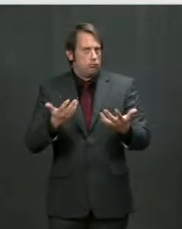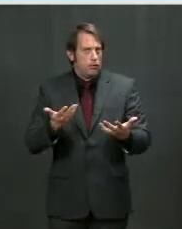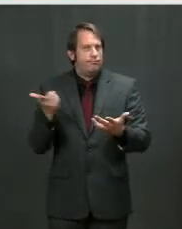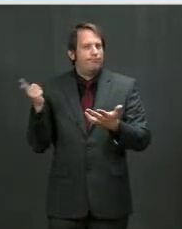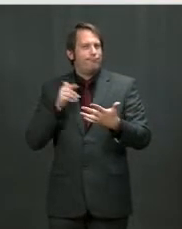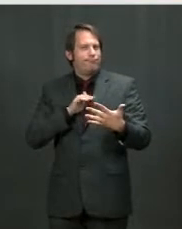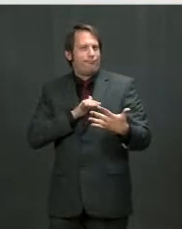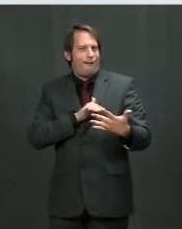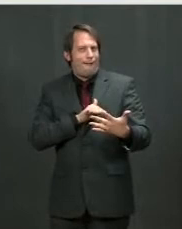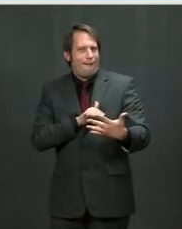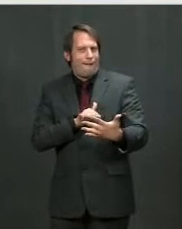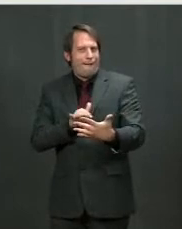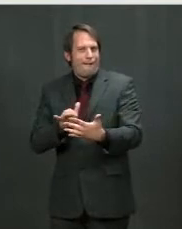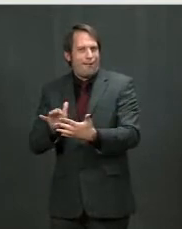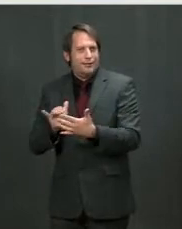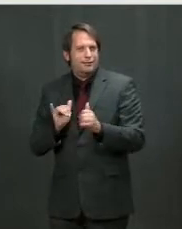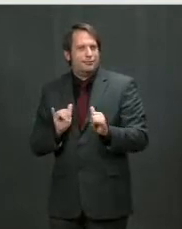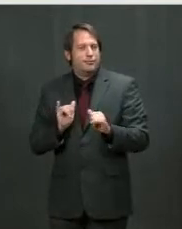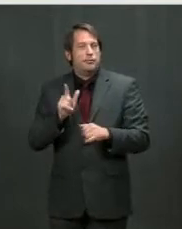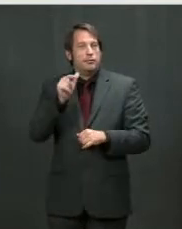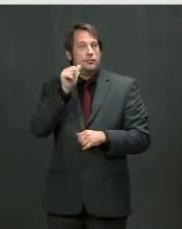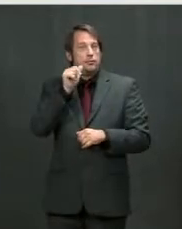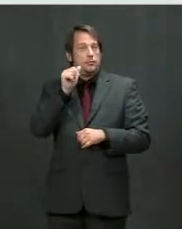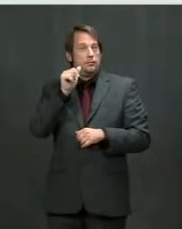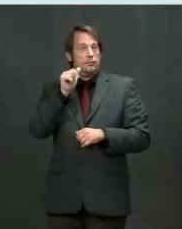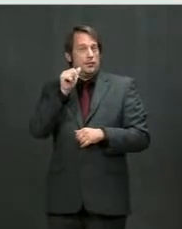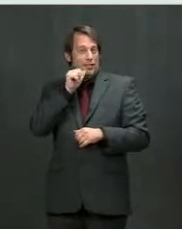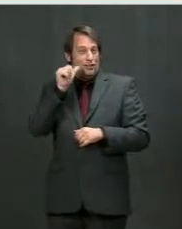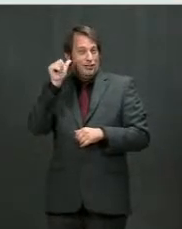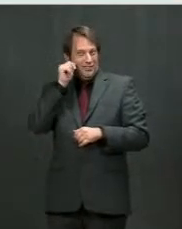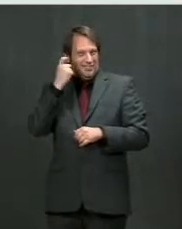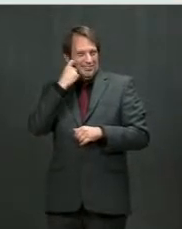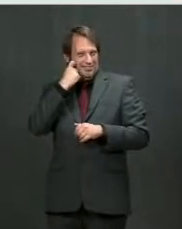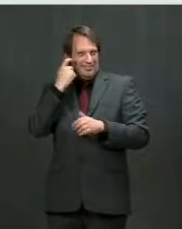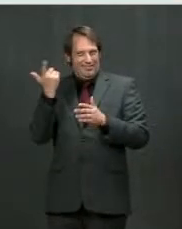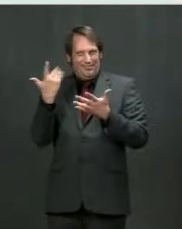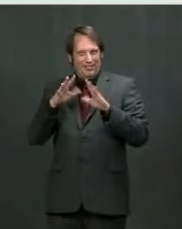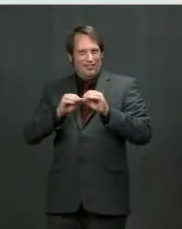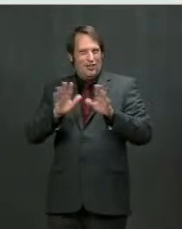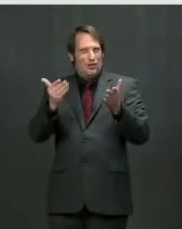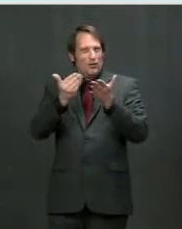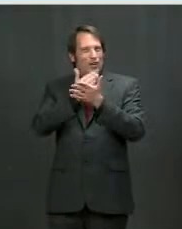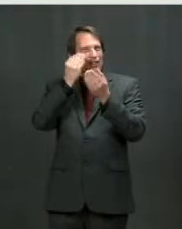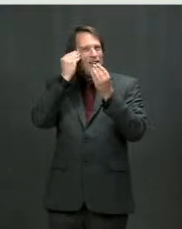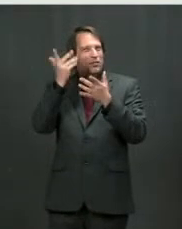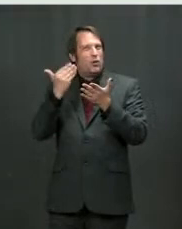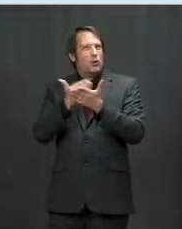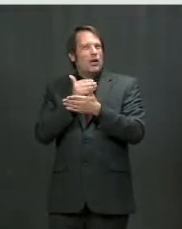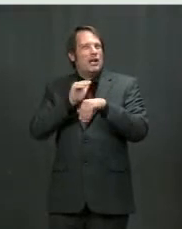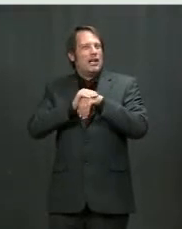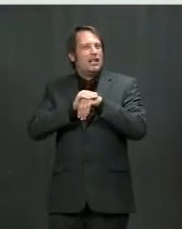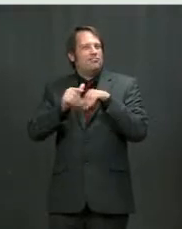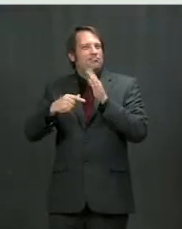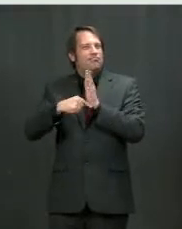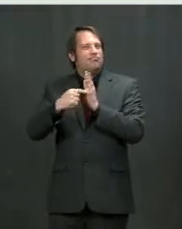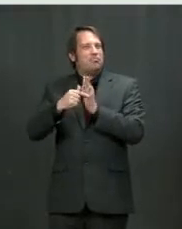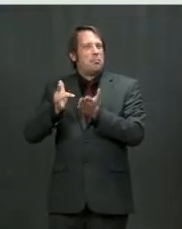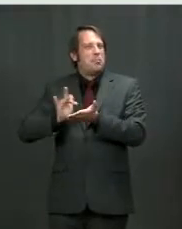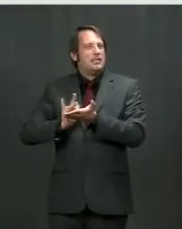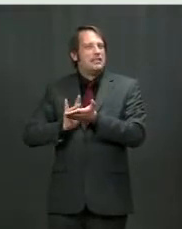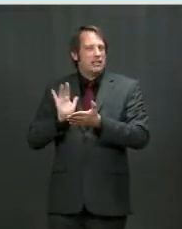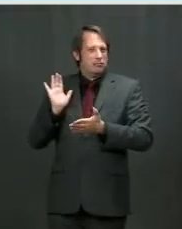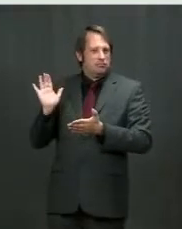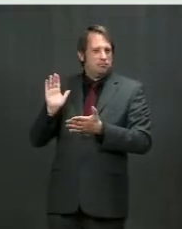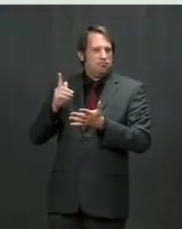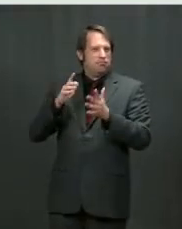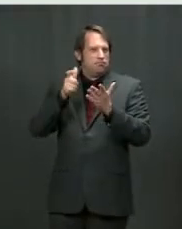which came out yesterday in the New England Journal of Medicine, looked at the persistence of responses